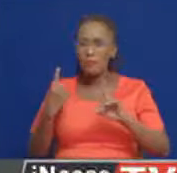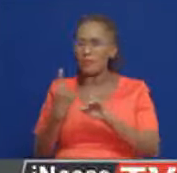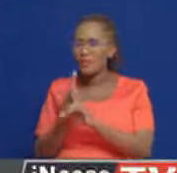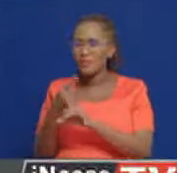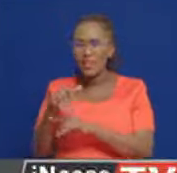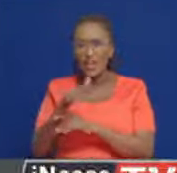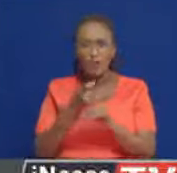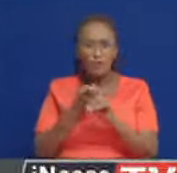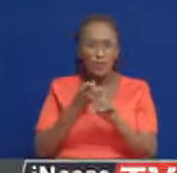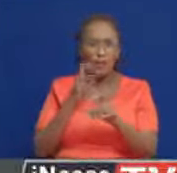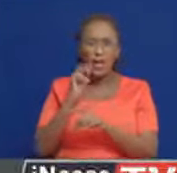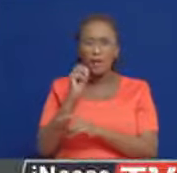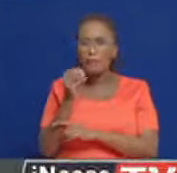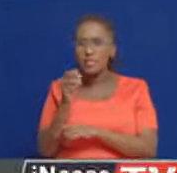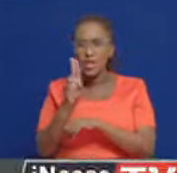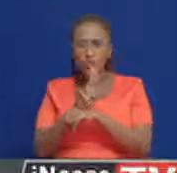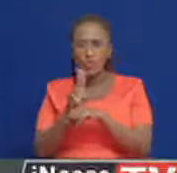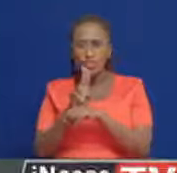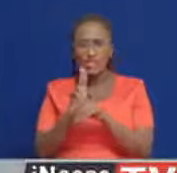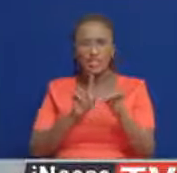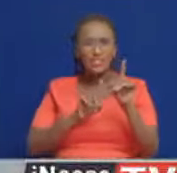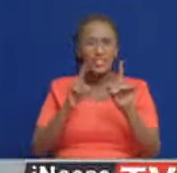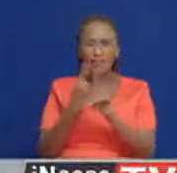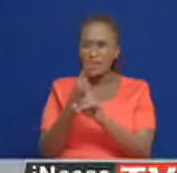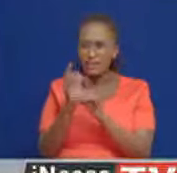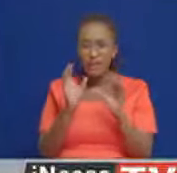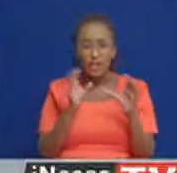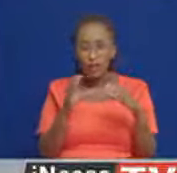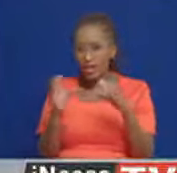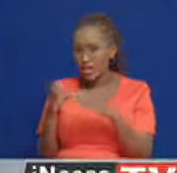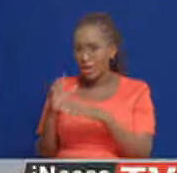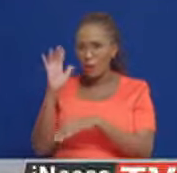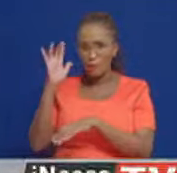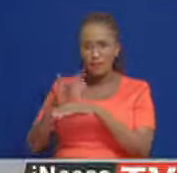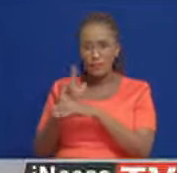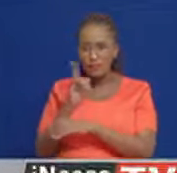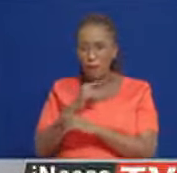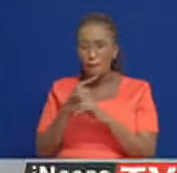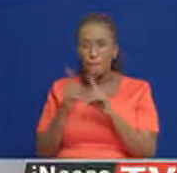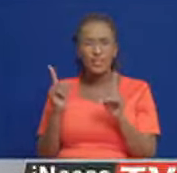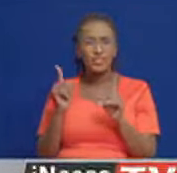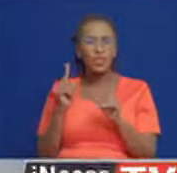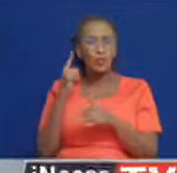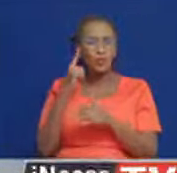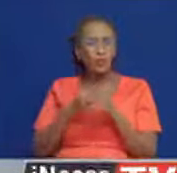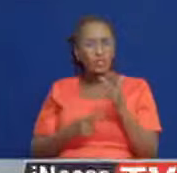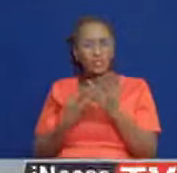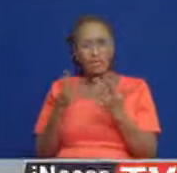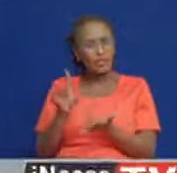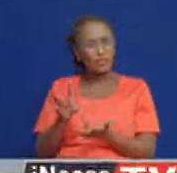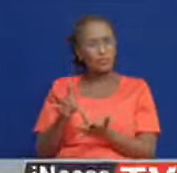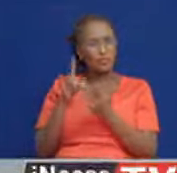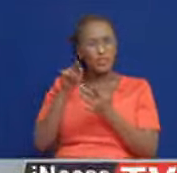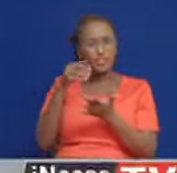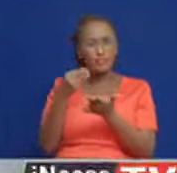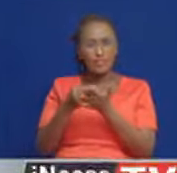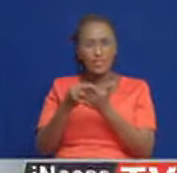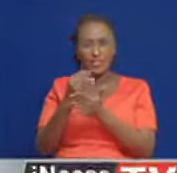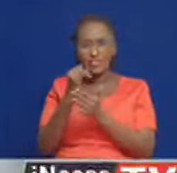M-Pesa users or Airtel users to everybody. But what stands out in this finance bill is that